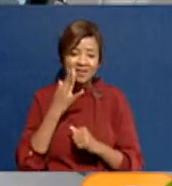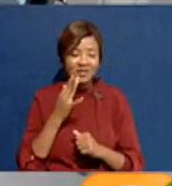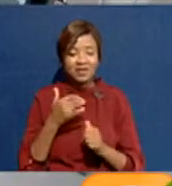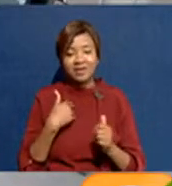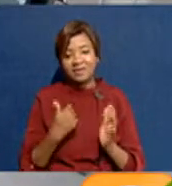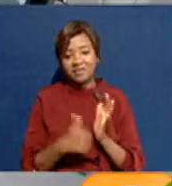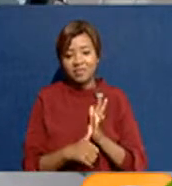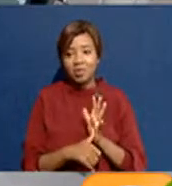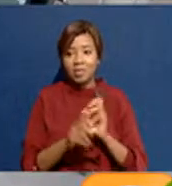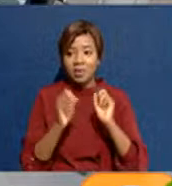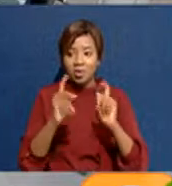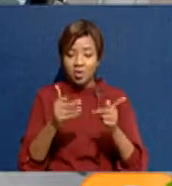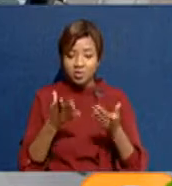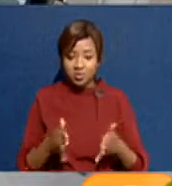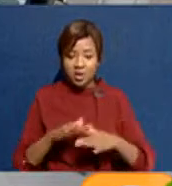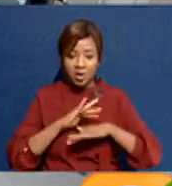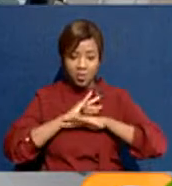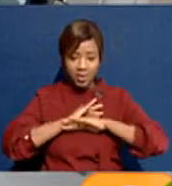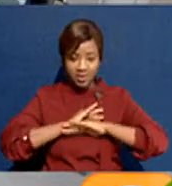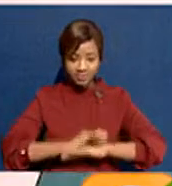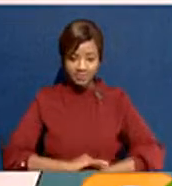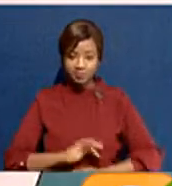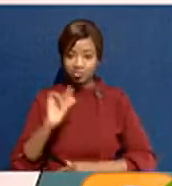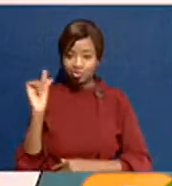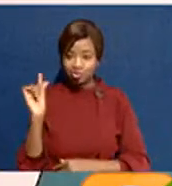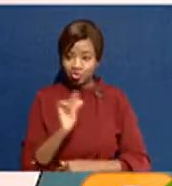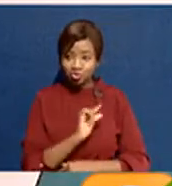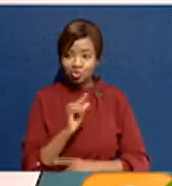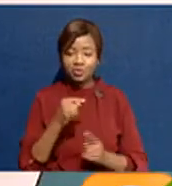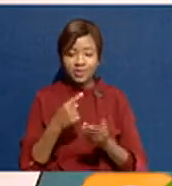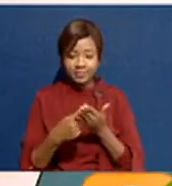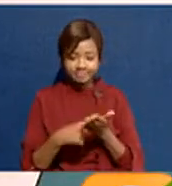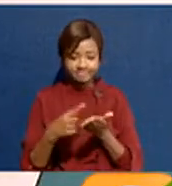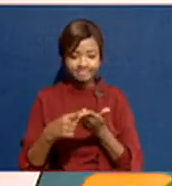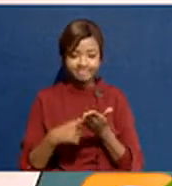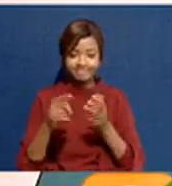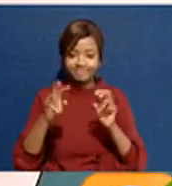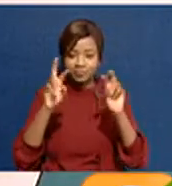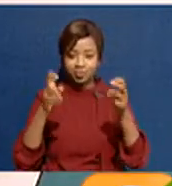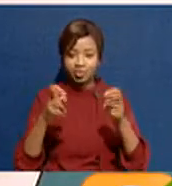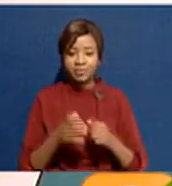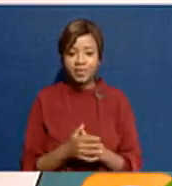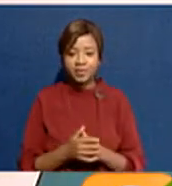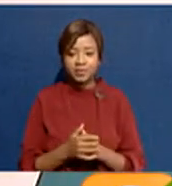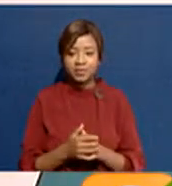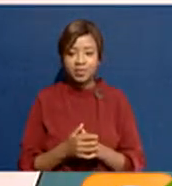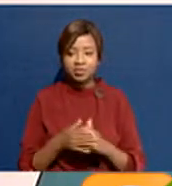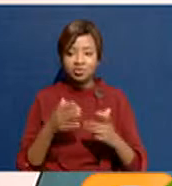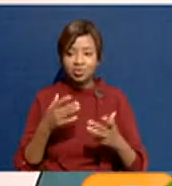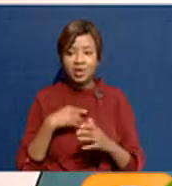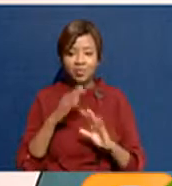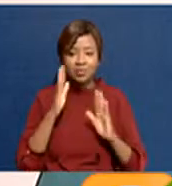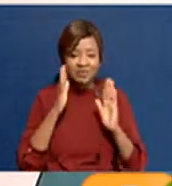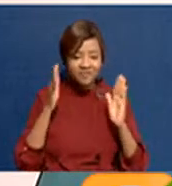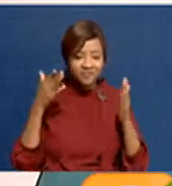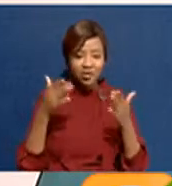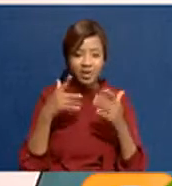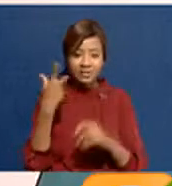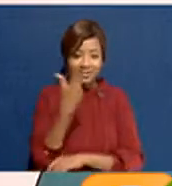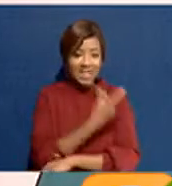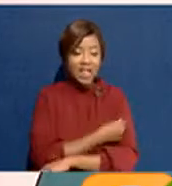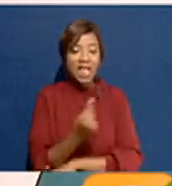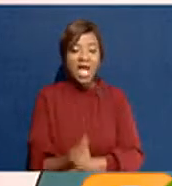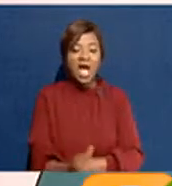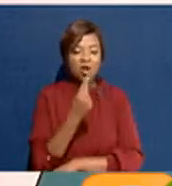note, let's take a short break as we continue on with this conversation. It certainly goes wider than just immunizing. It's looking at the